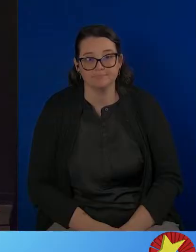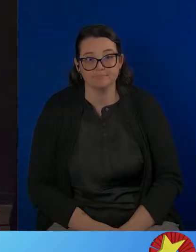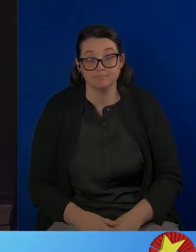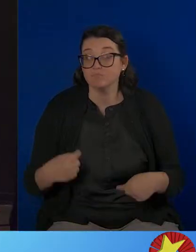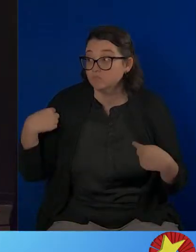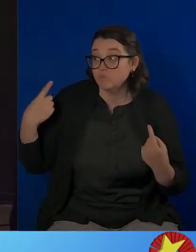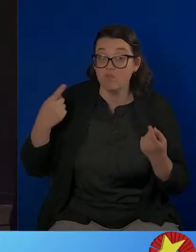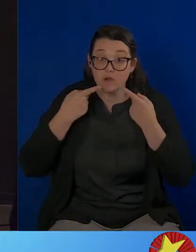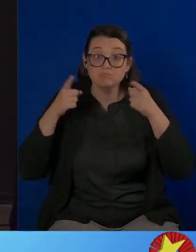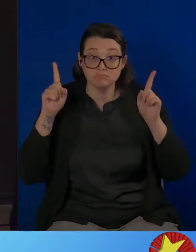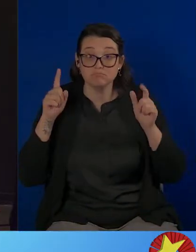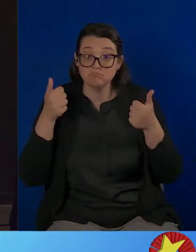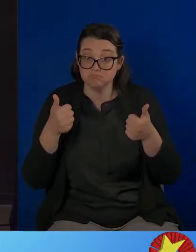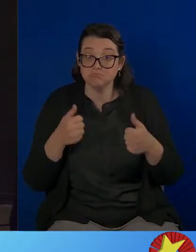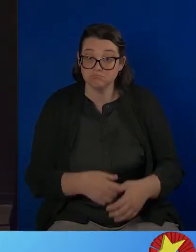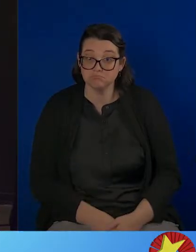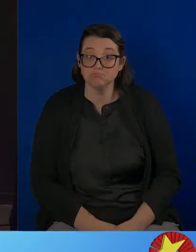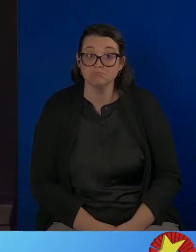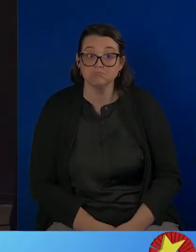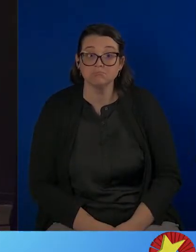far, we have been successful.